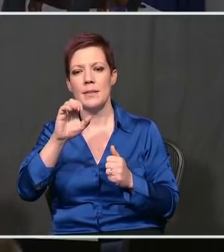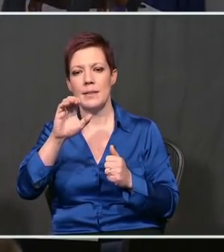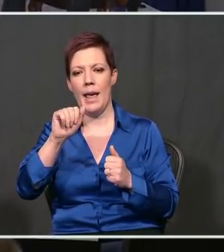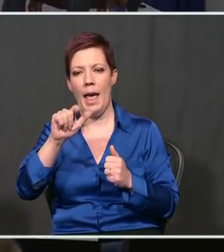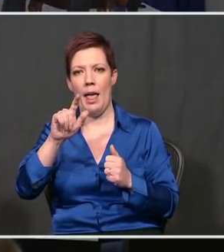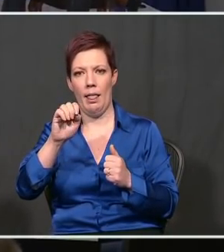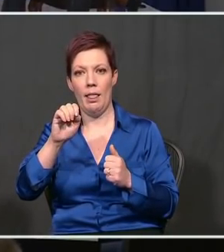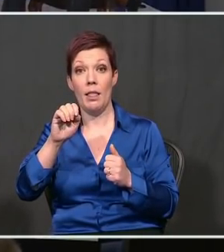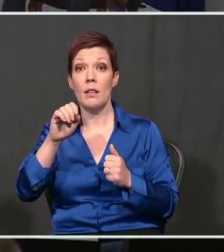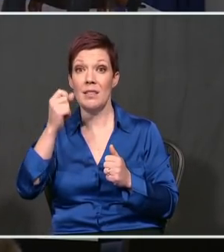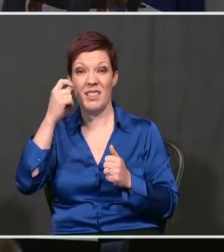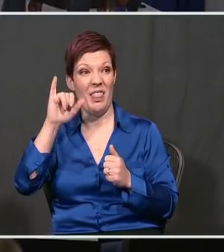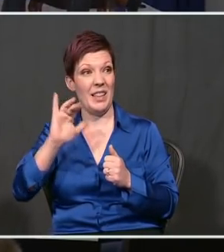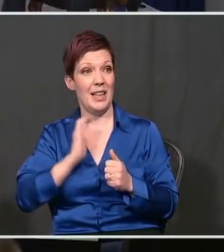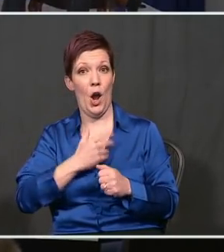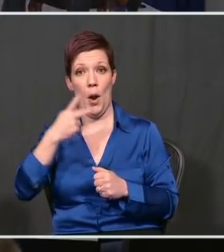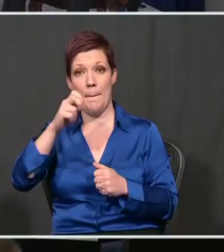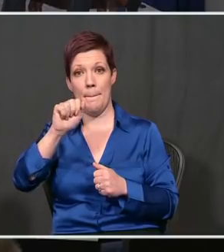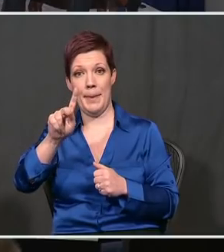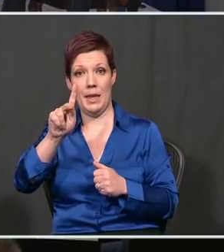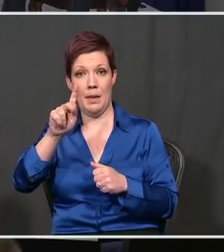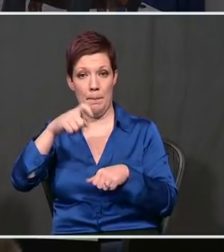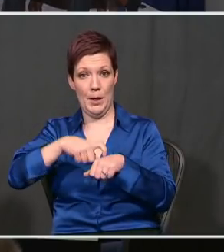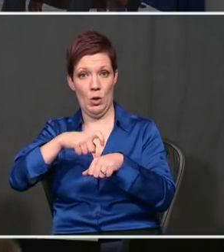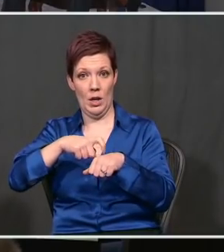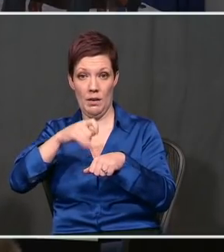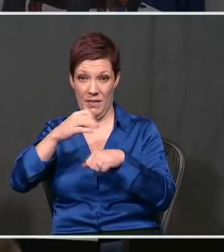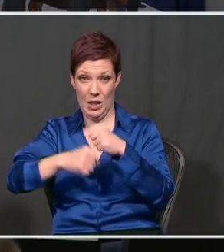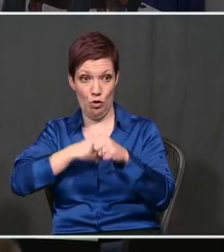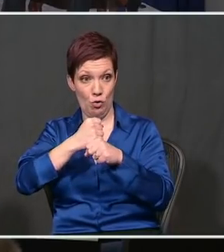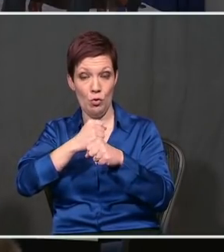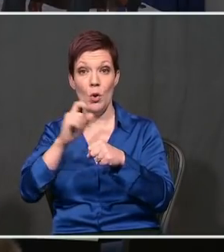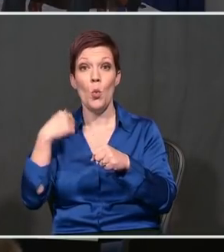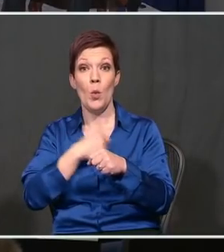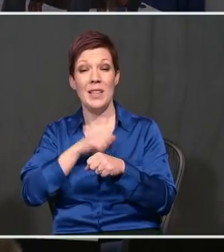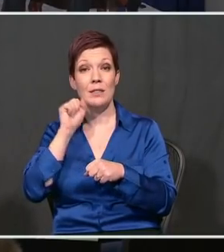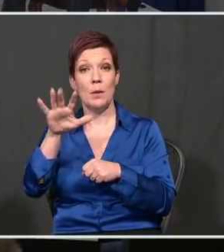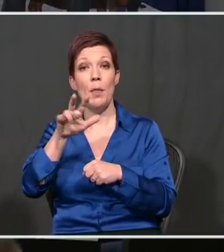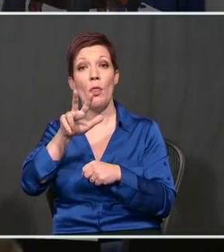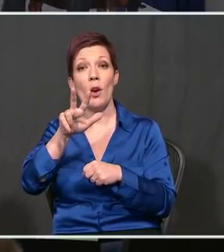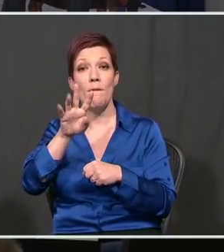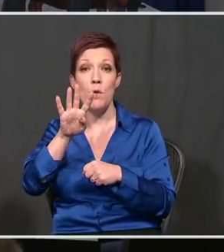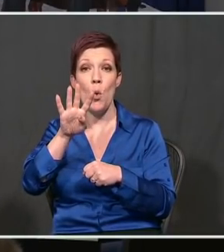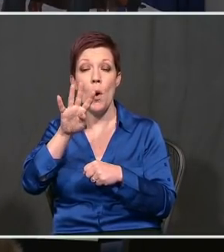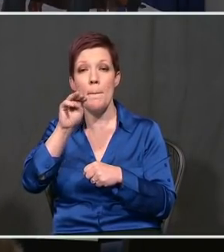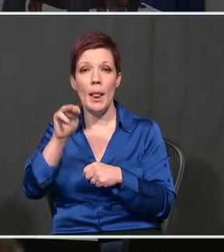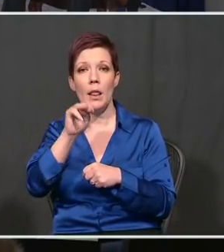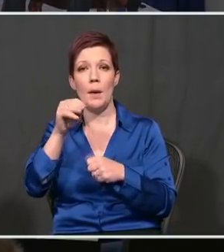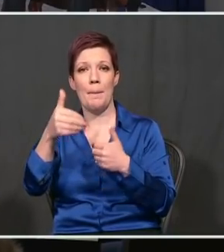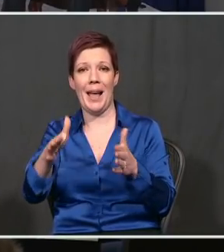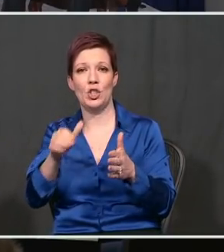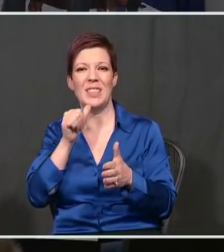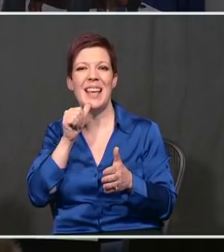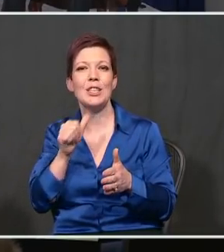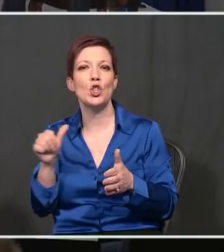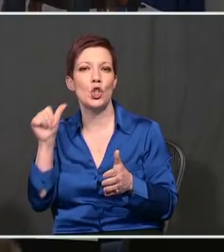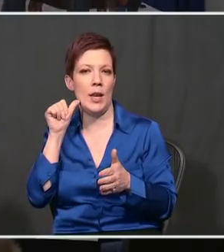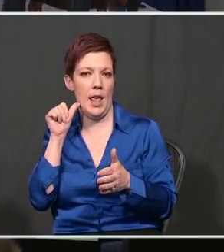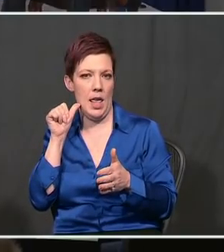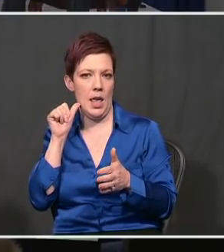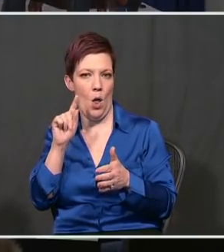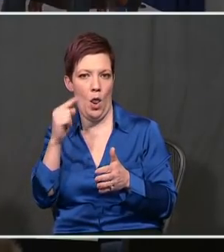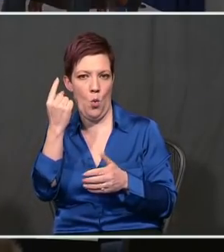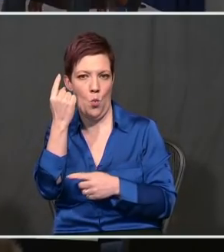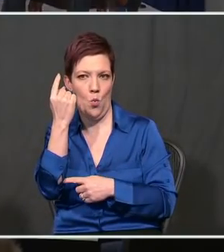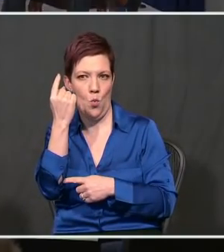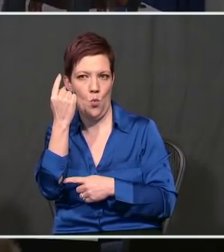FedEx and UPS. We shipped 34 million packages yesterday. So we're estimating that the number My of shipments required